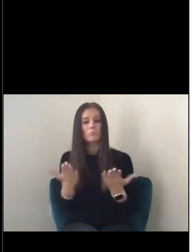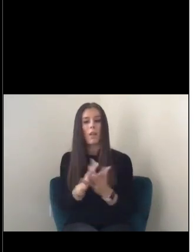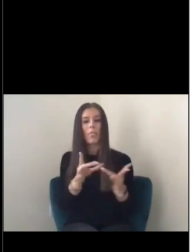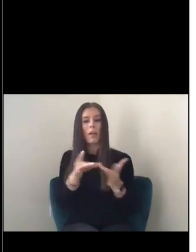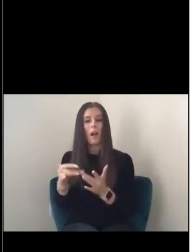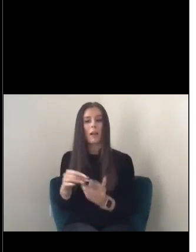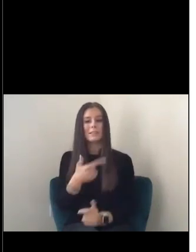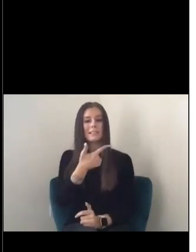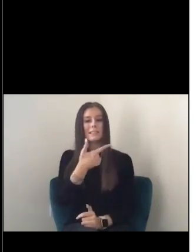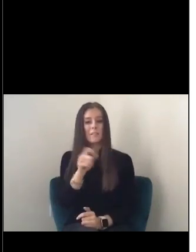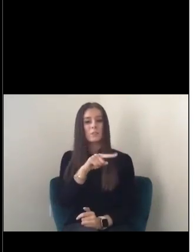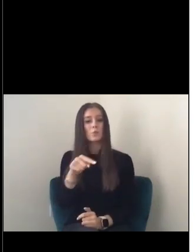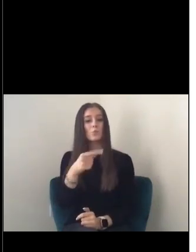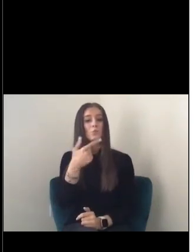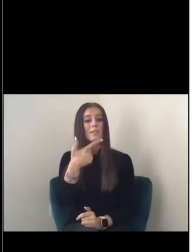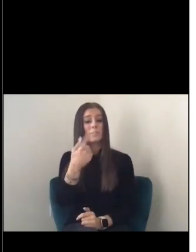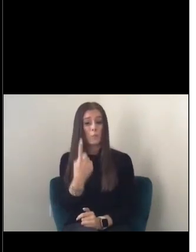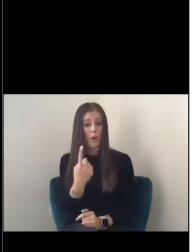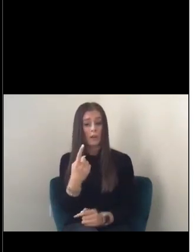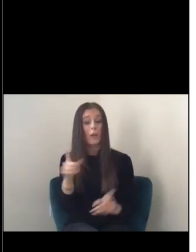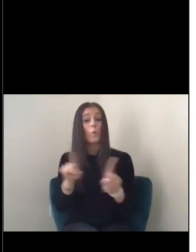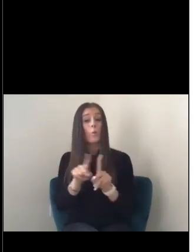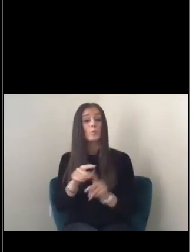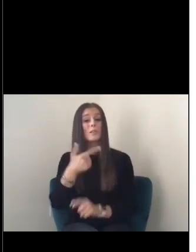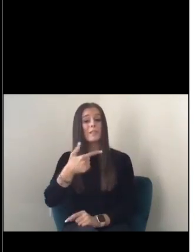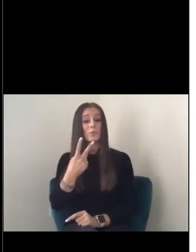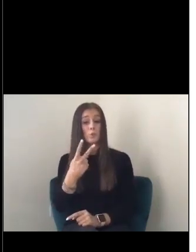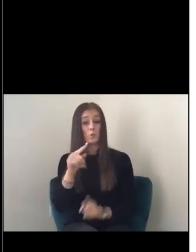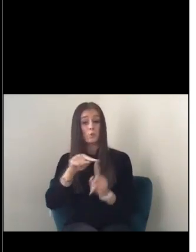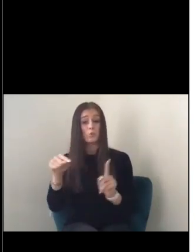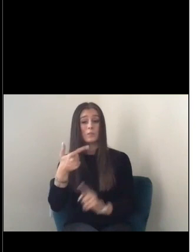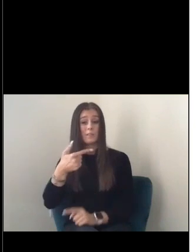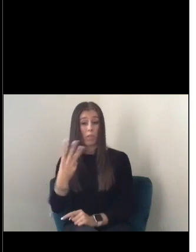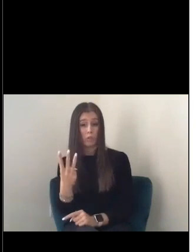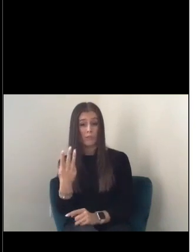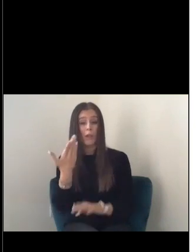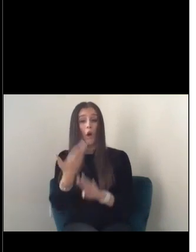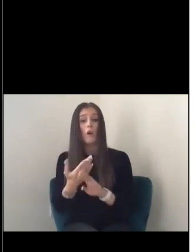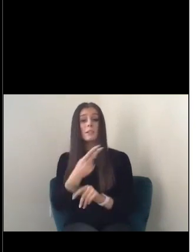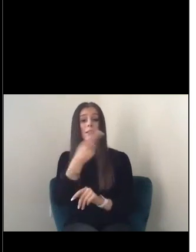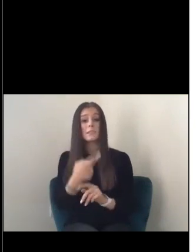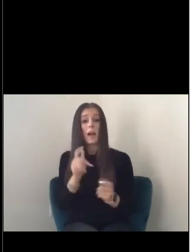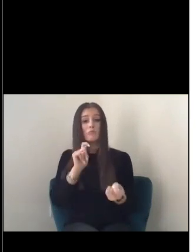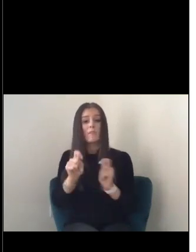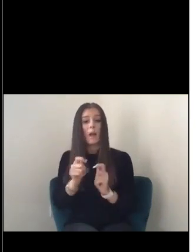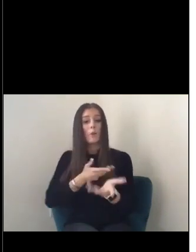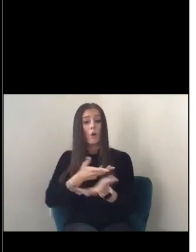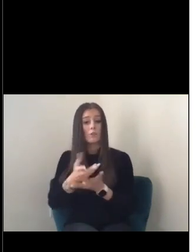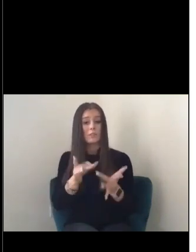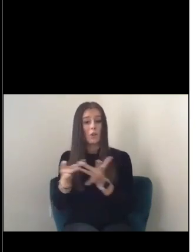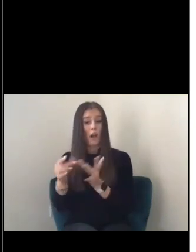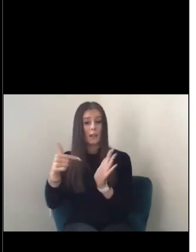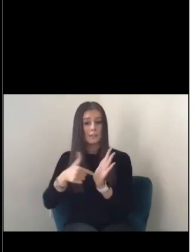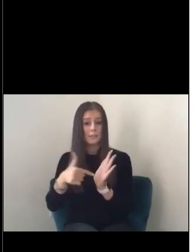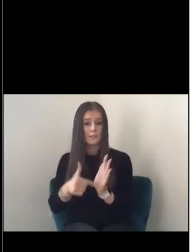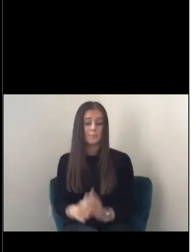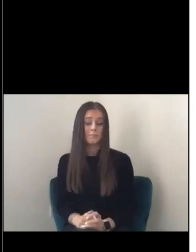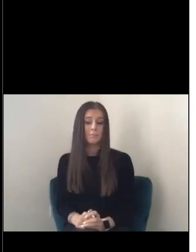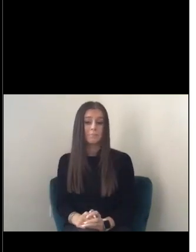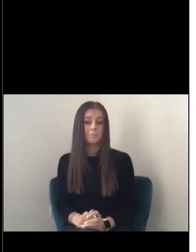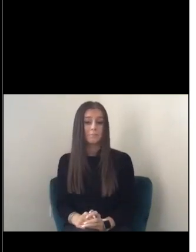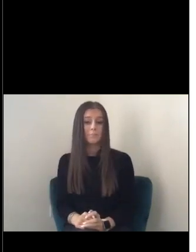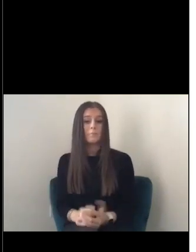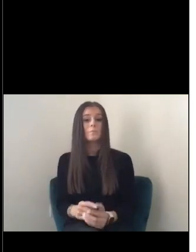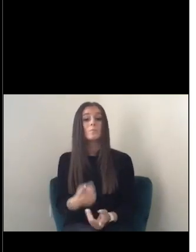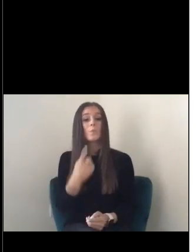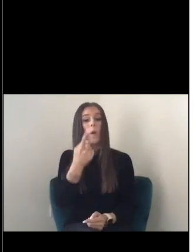71 and 72 to 73 of the Guide to Design Refinement Consultation. So starting with